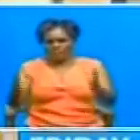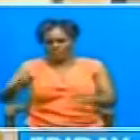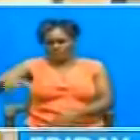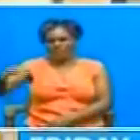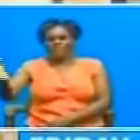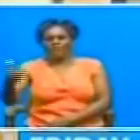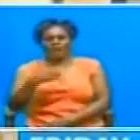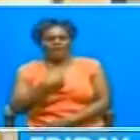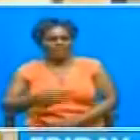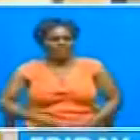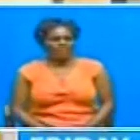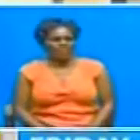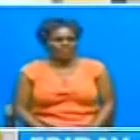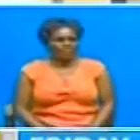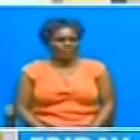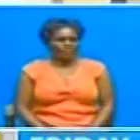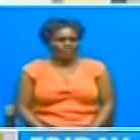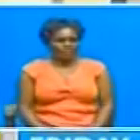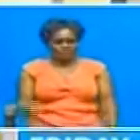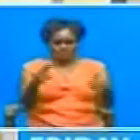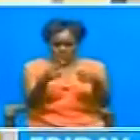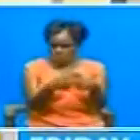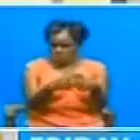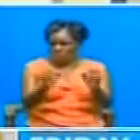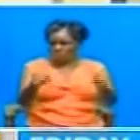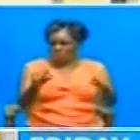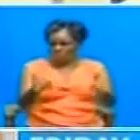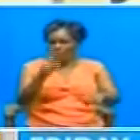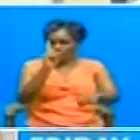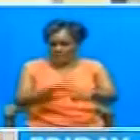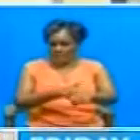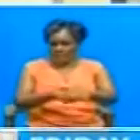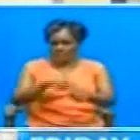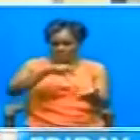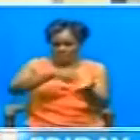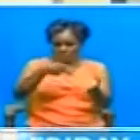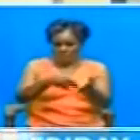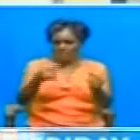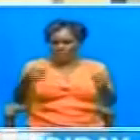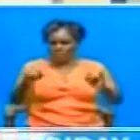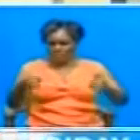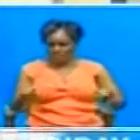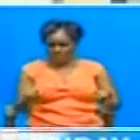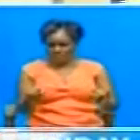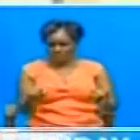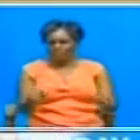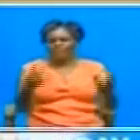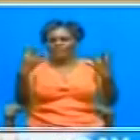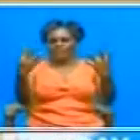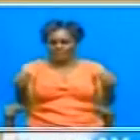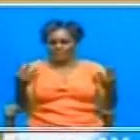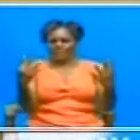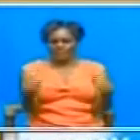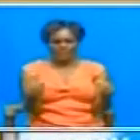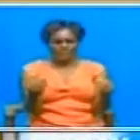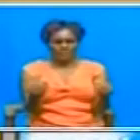county. Soon as possible, so that when the LAPSET project is being implemented, it will be easy.